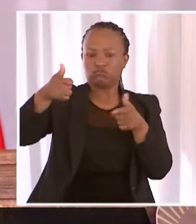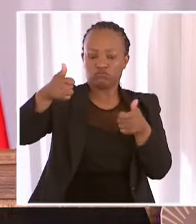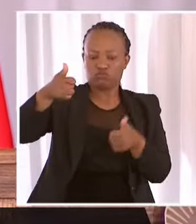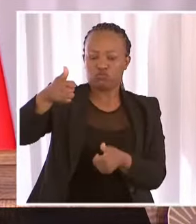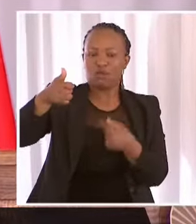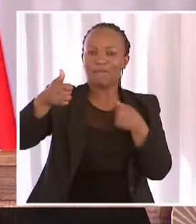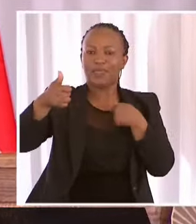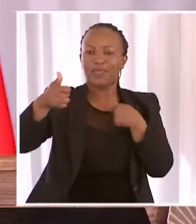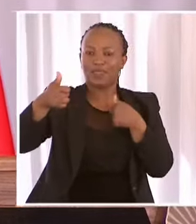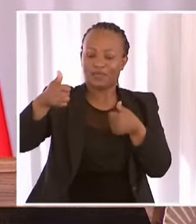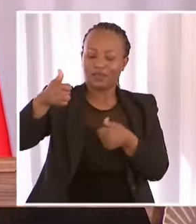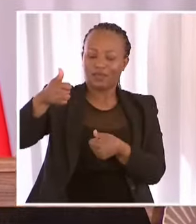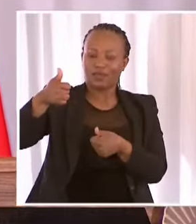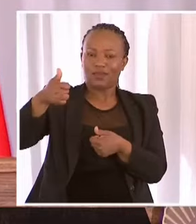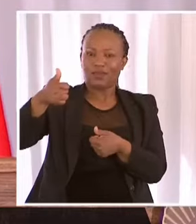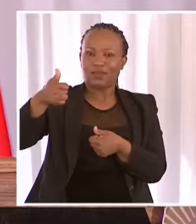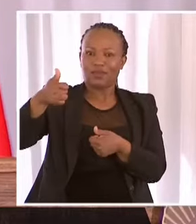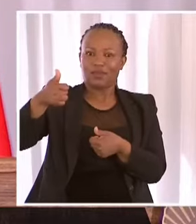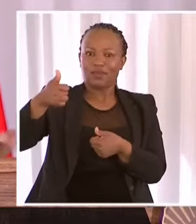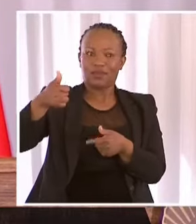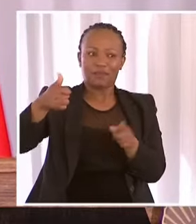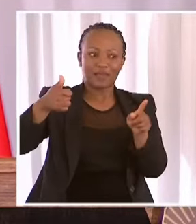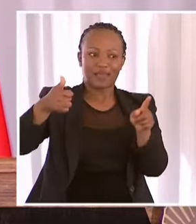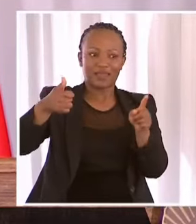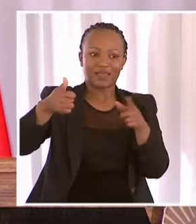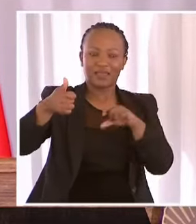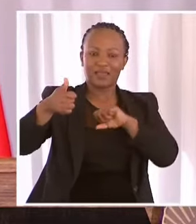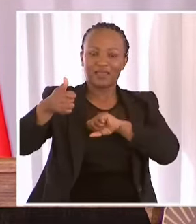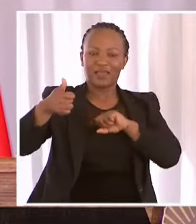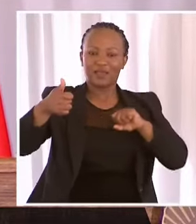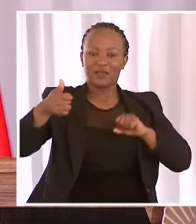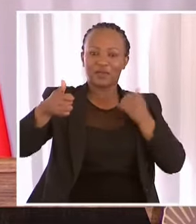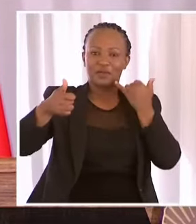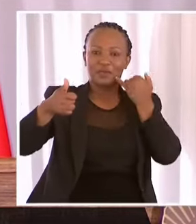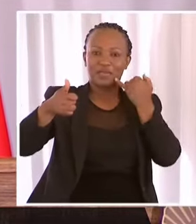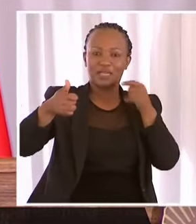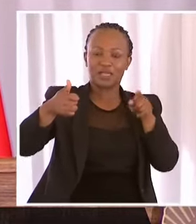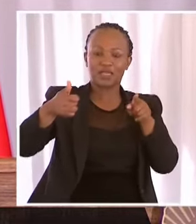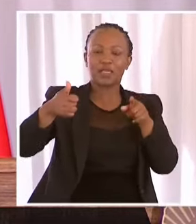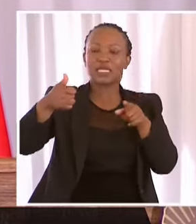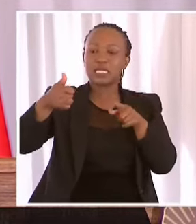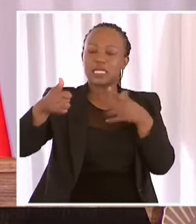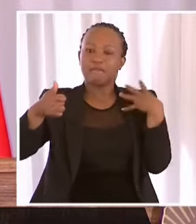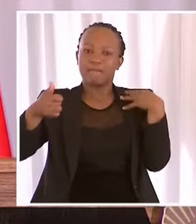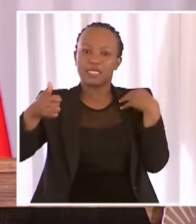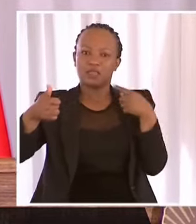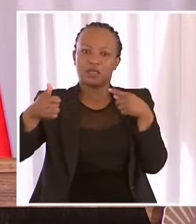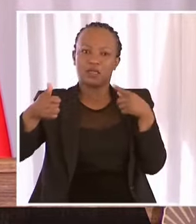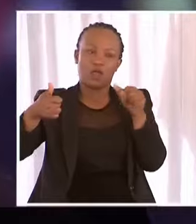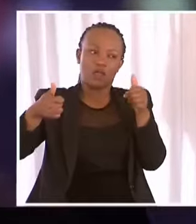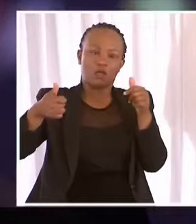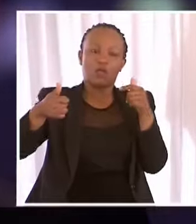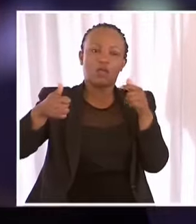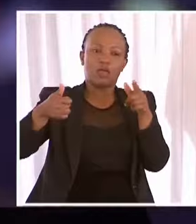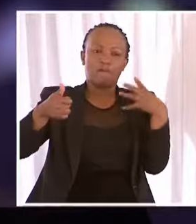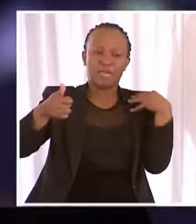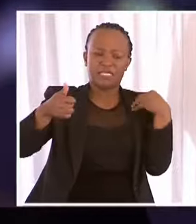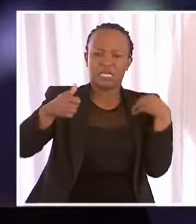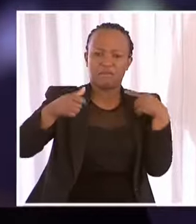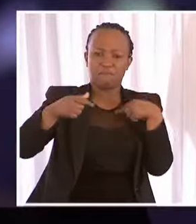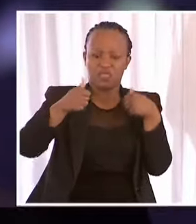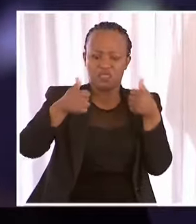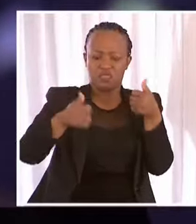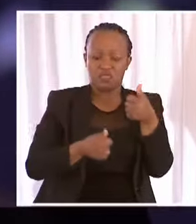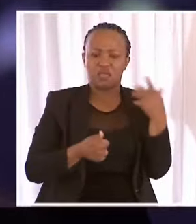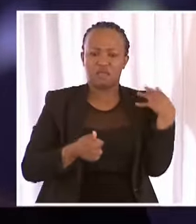but Comrade Thabo made him his minister and he was deputy. But he never